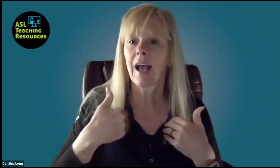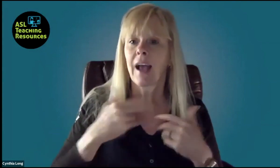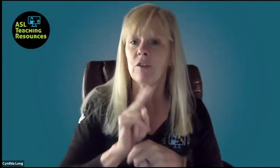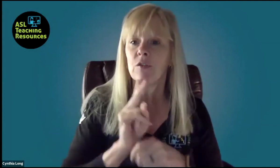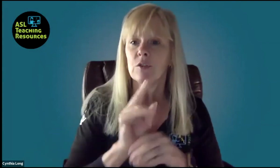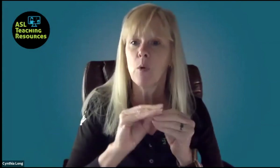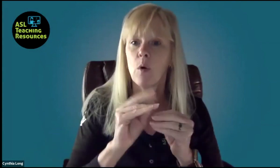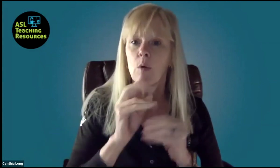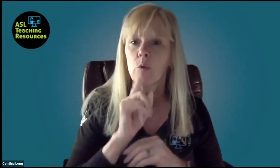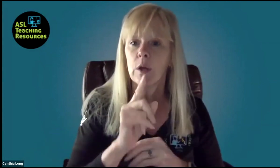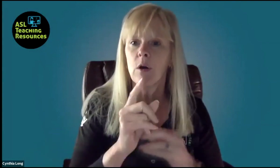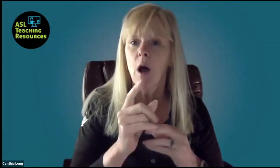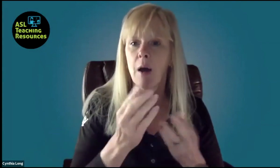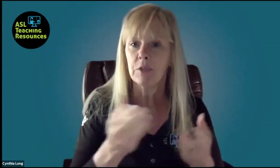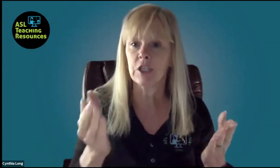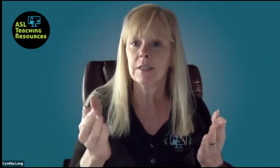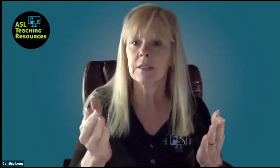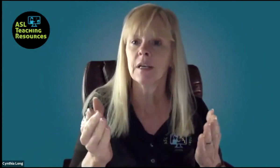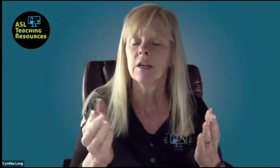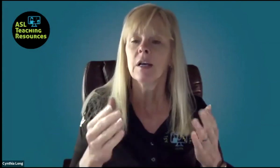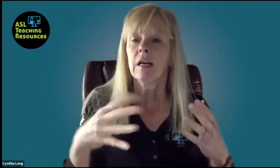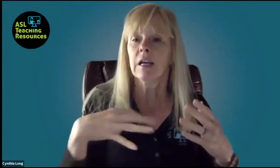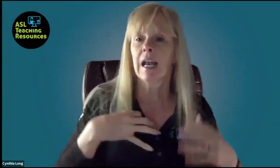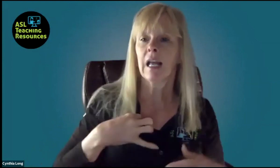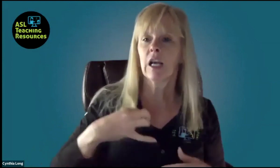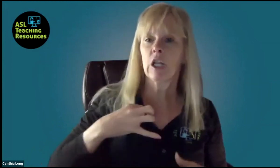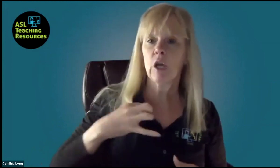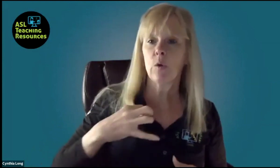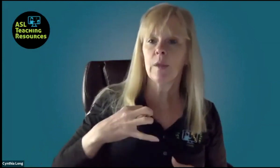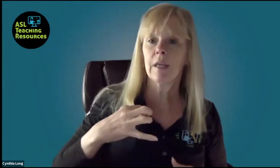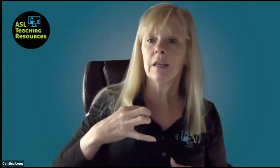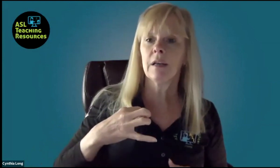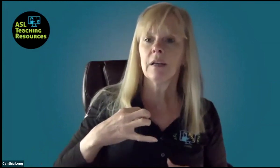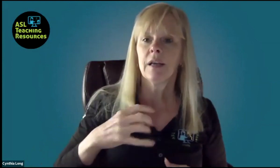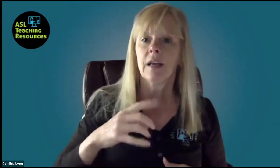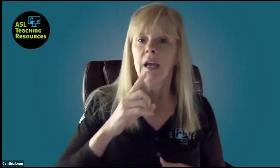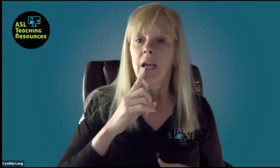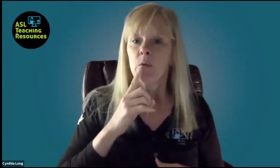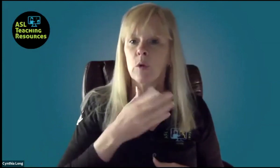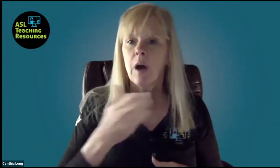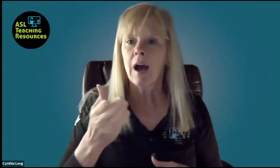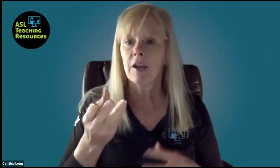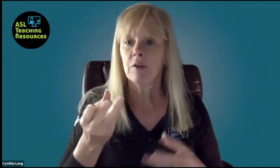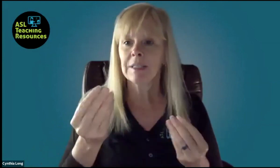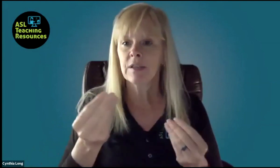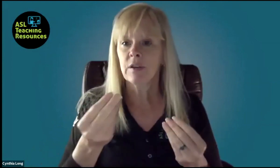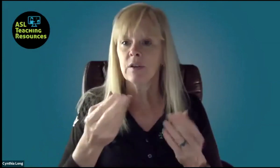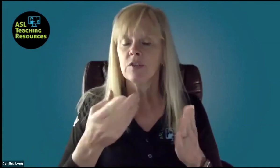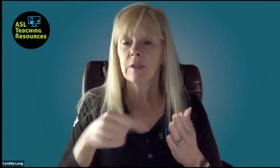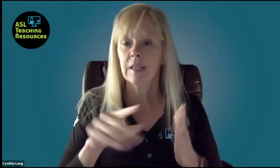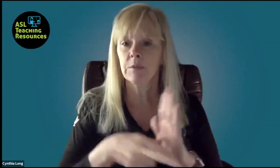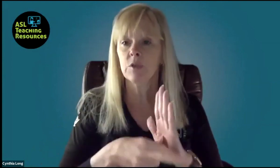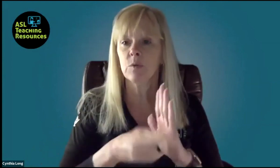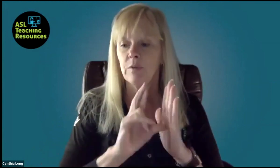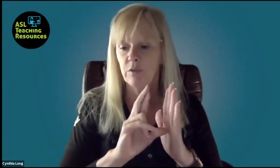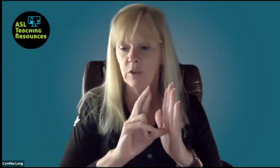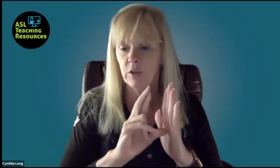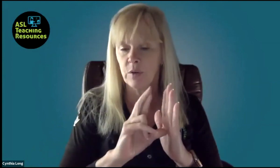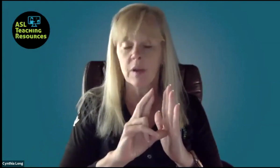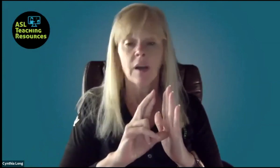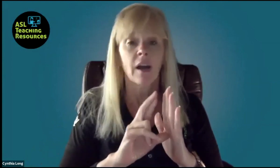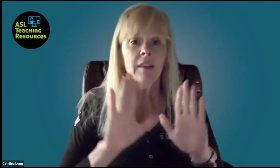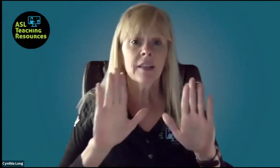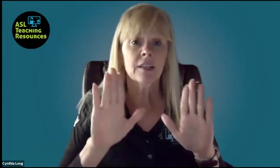online, I have used more real objects, kind of like clothing and real item materials for them to